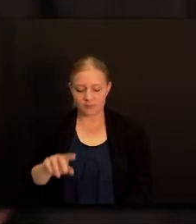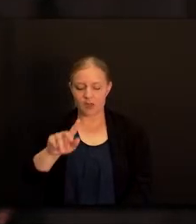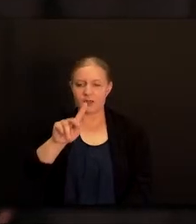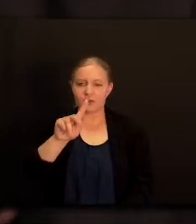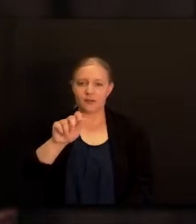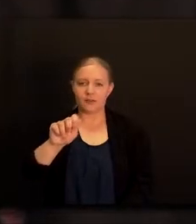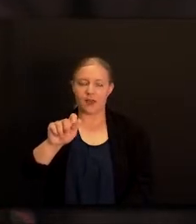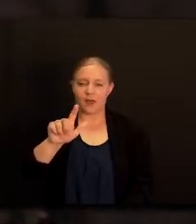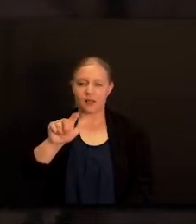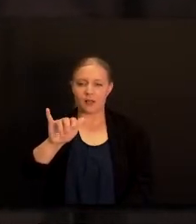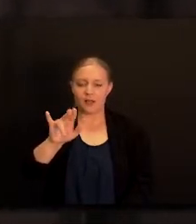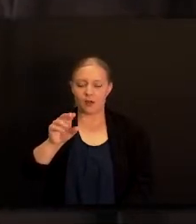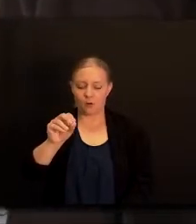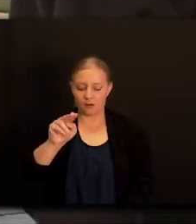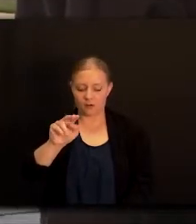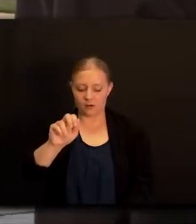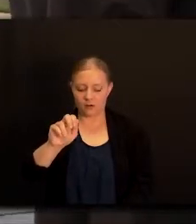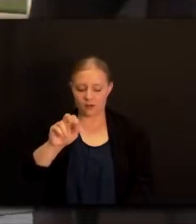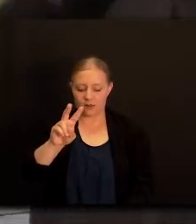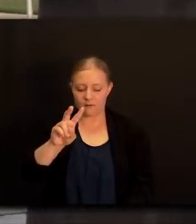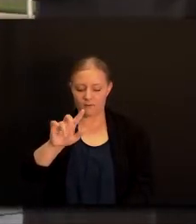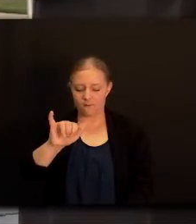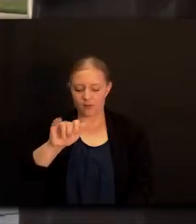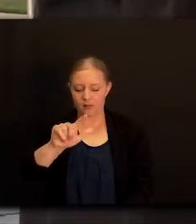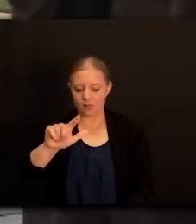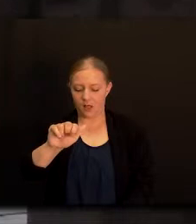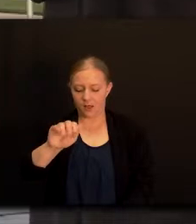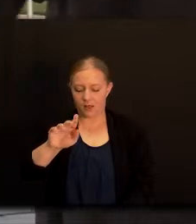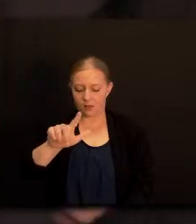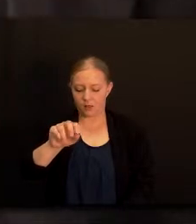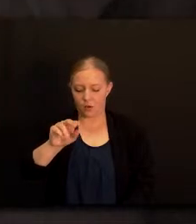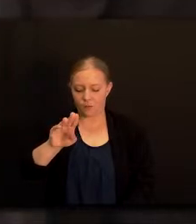Caliona Leza Villalobos.